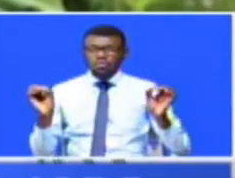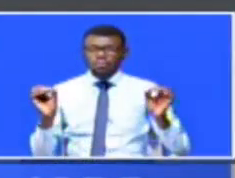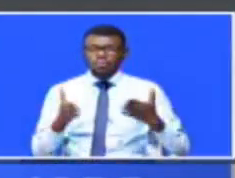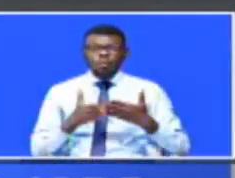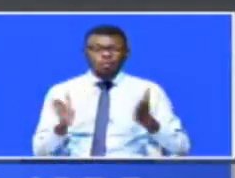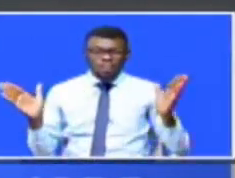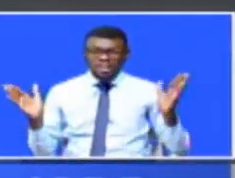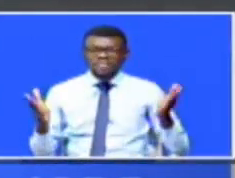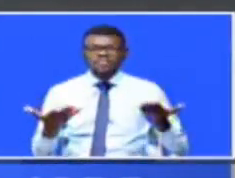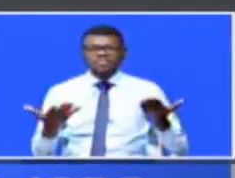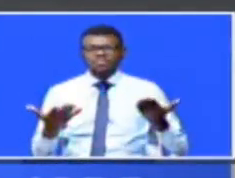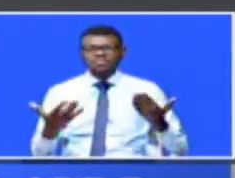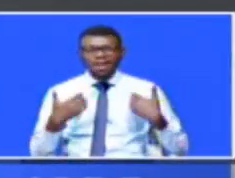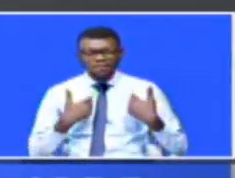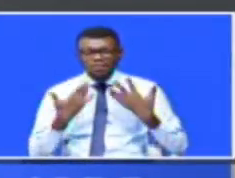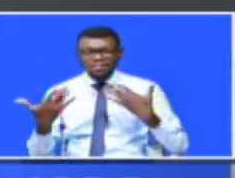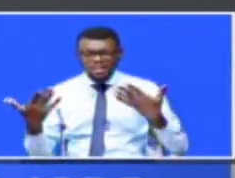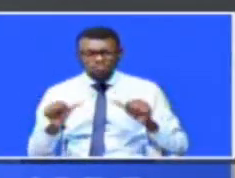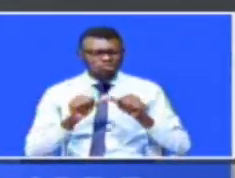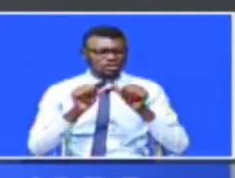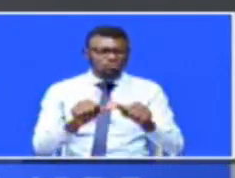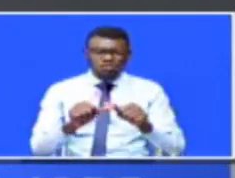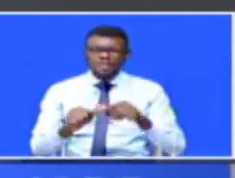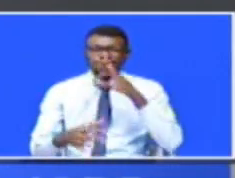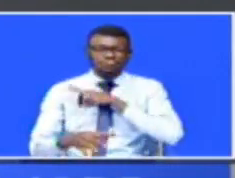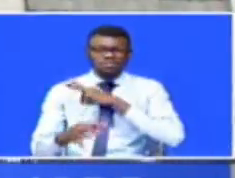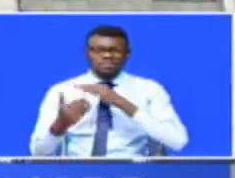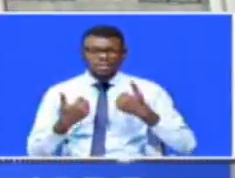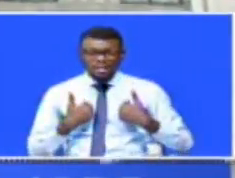traffic to our other properties and start generating revenue so that we can pay some wages.